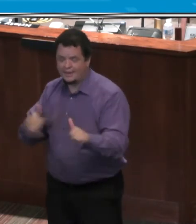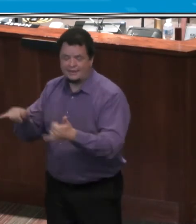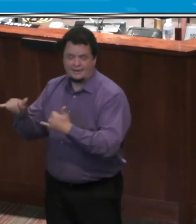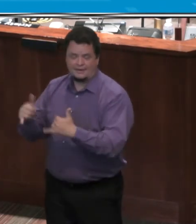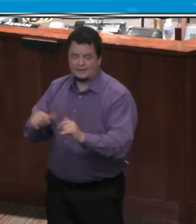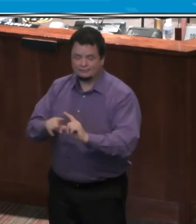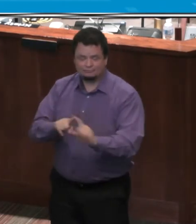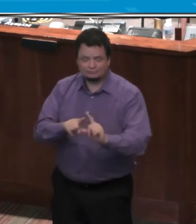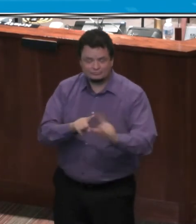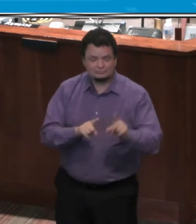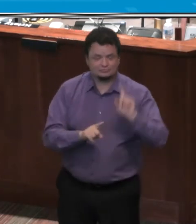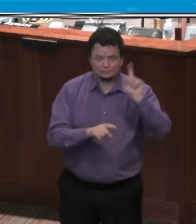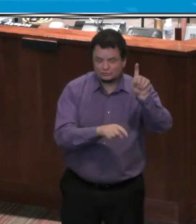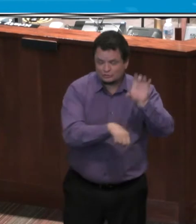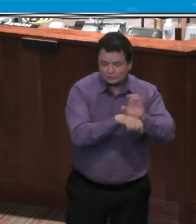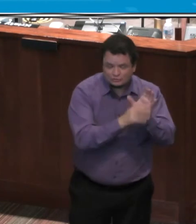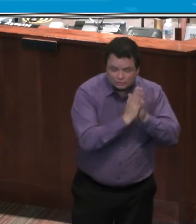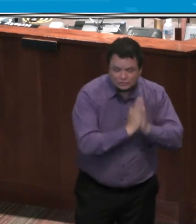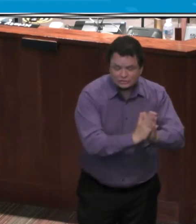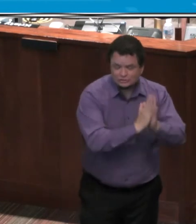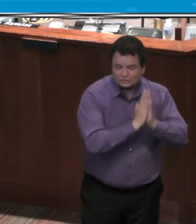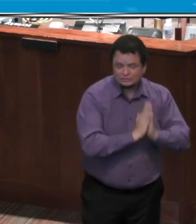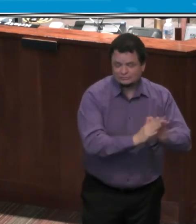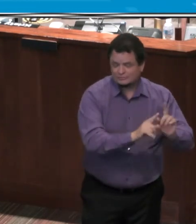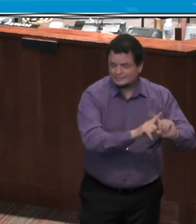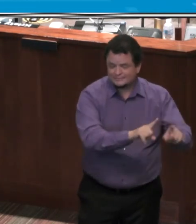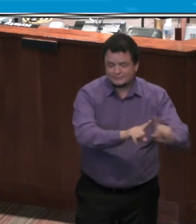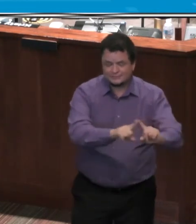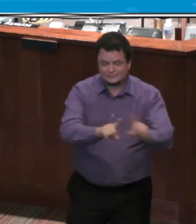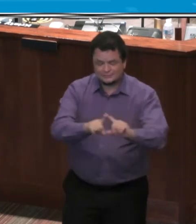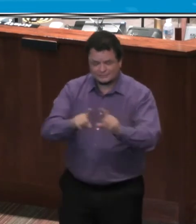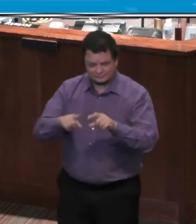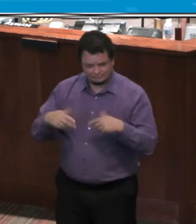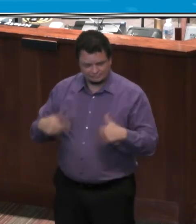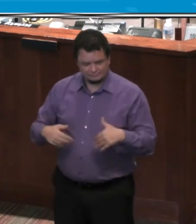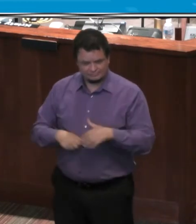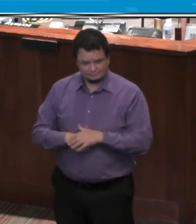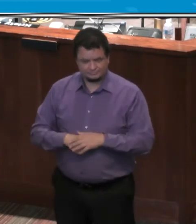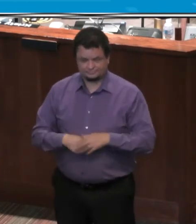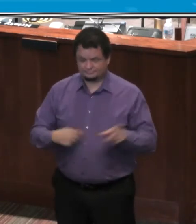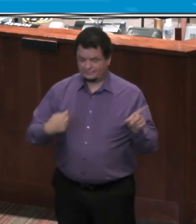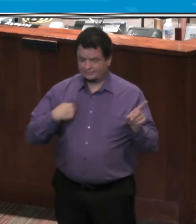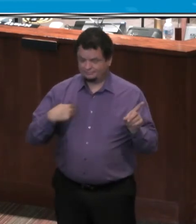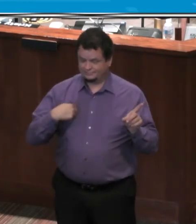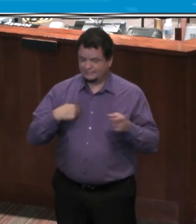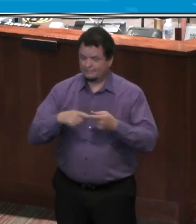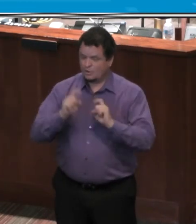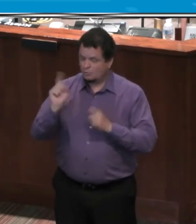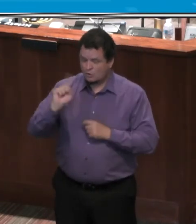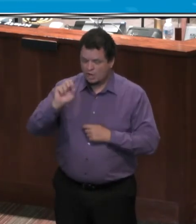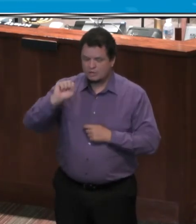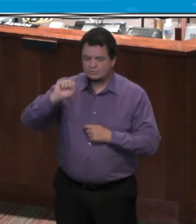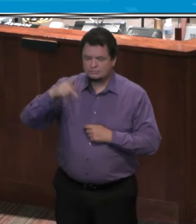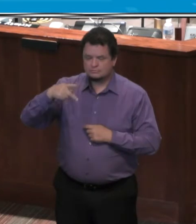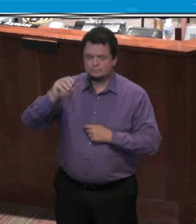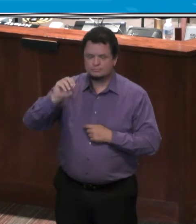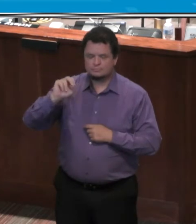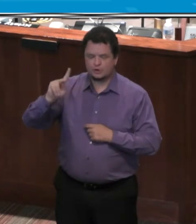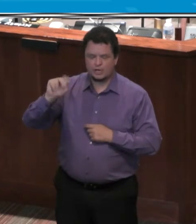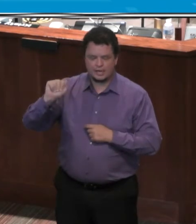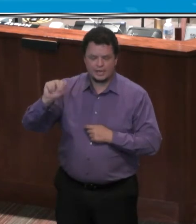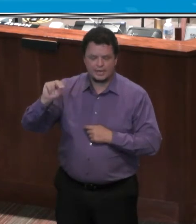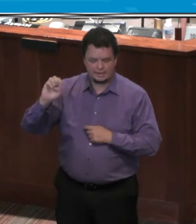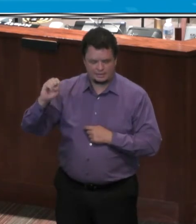a similar position with the Spokane Health District, and his background includes work on public health efforts related to